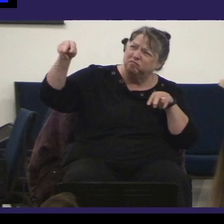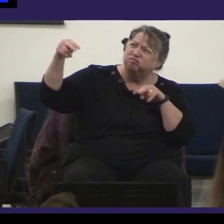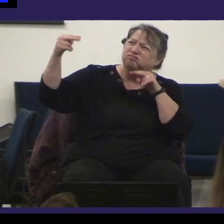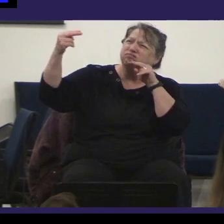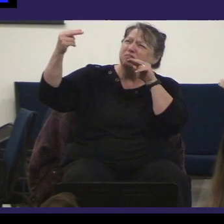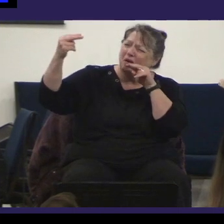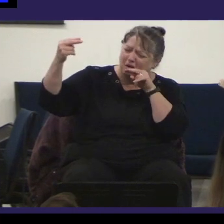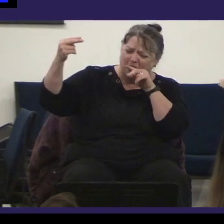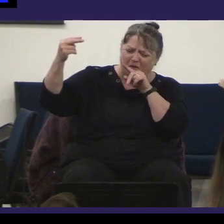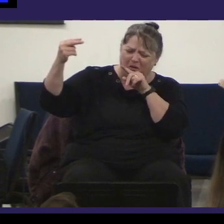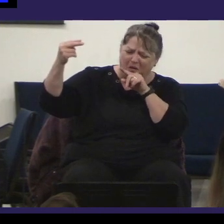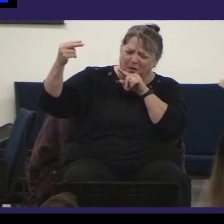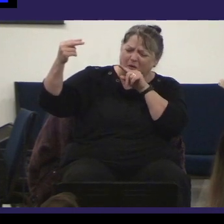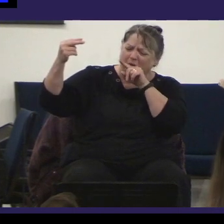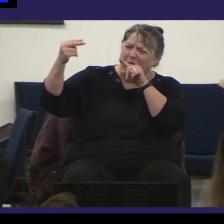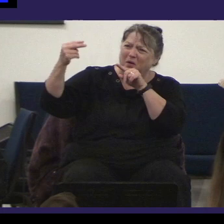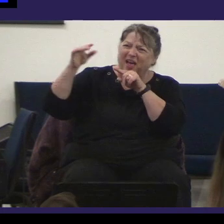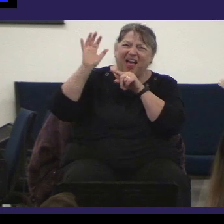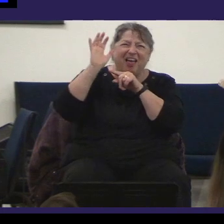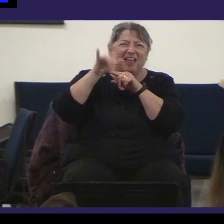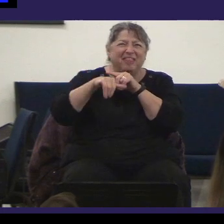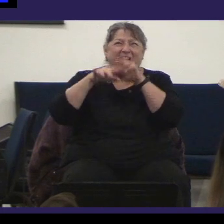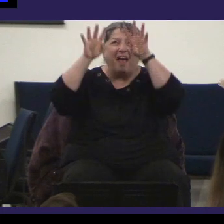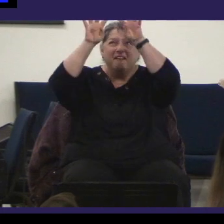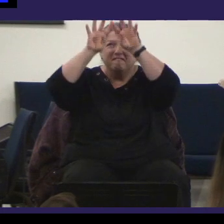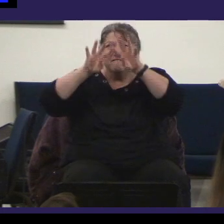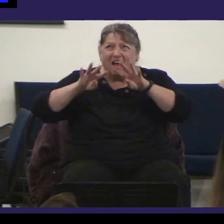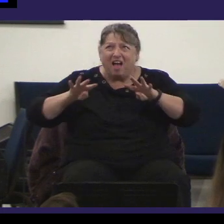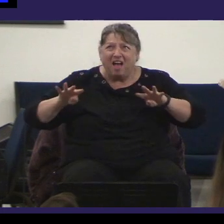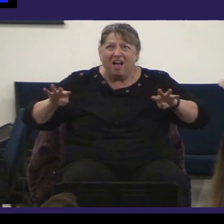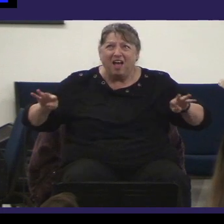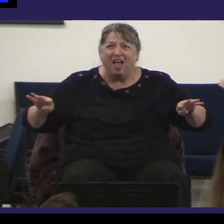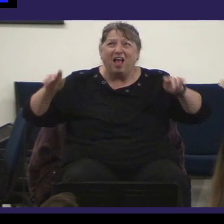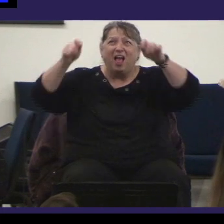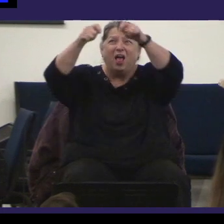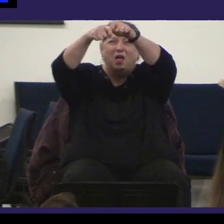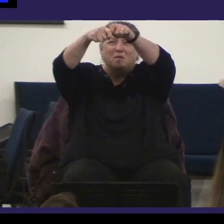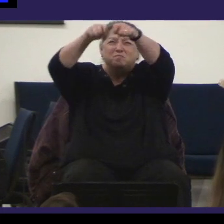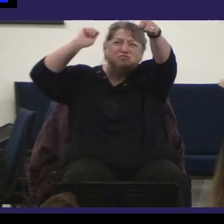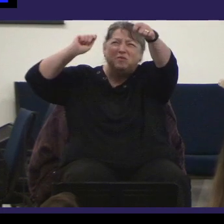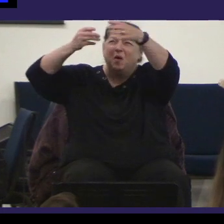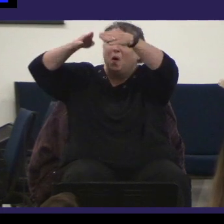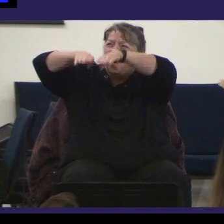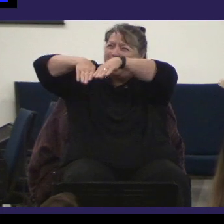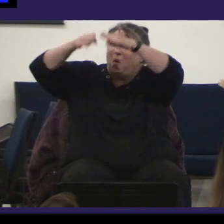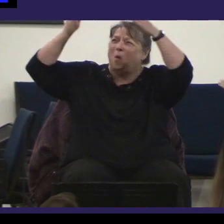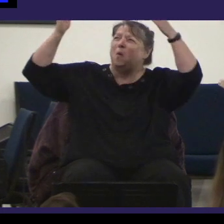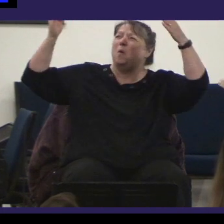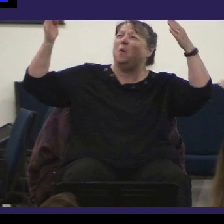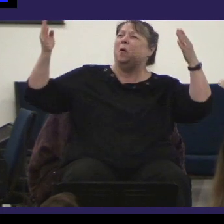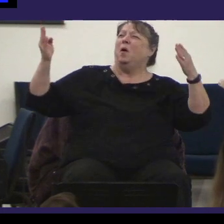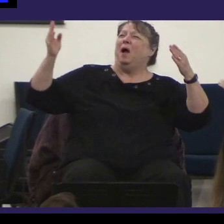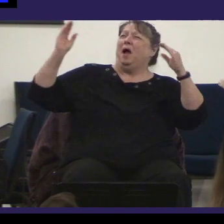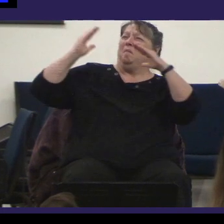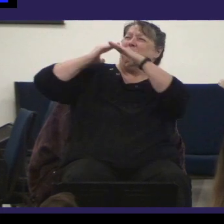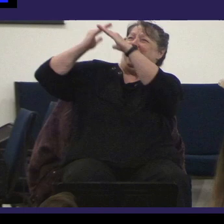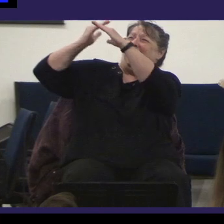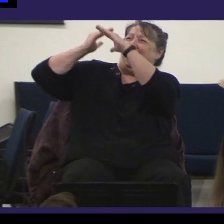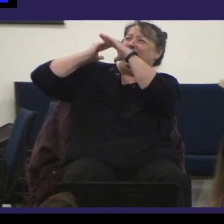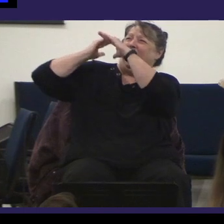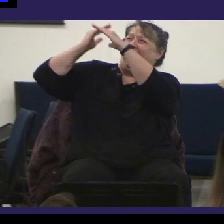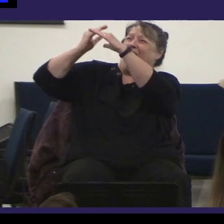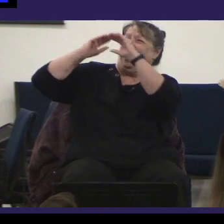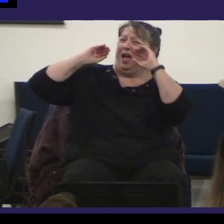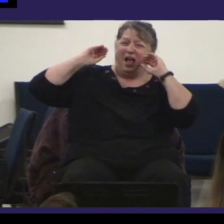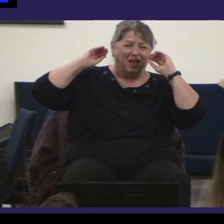the river that's torn to pieces, if nothing stands between me and my God.